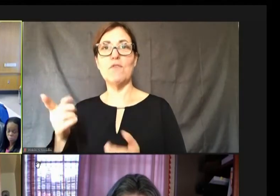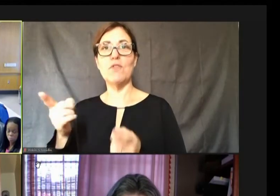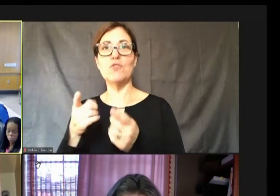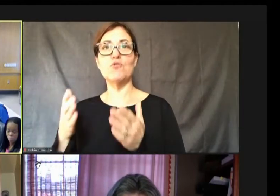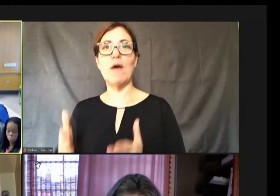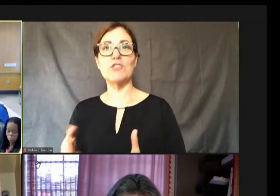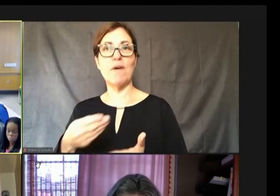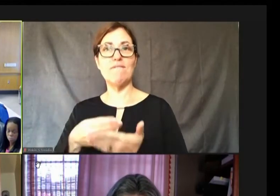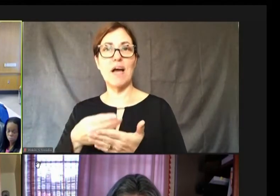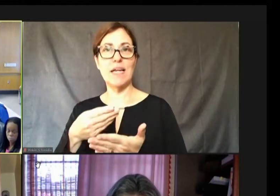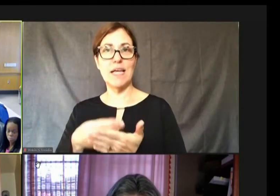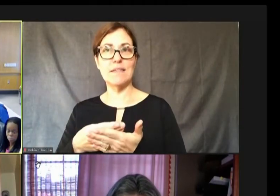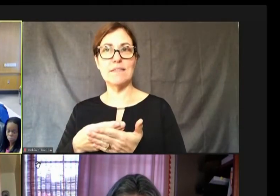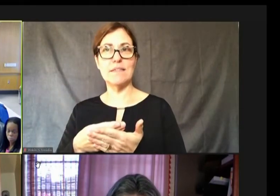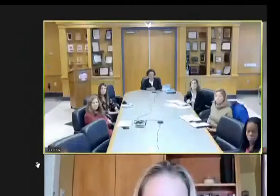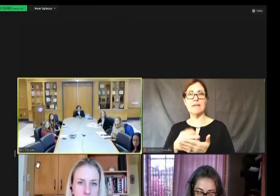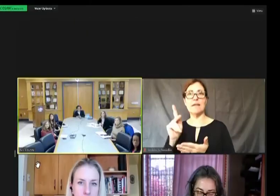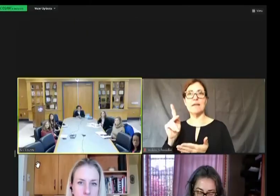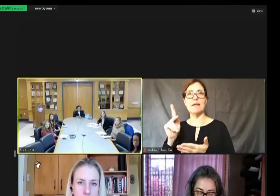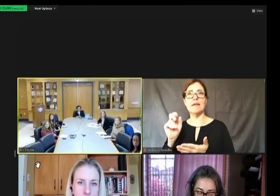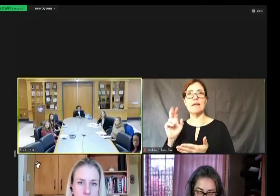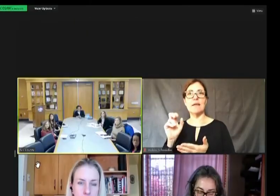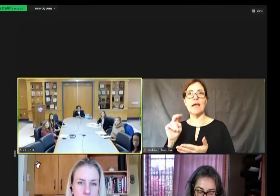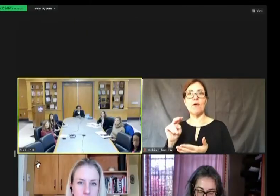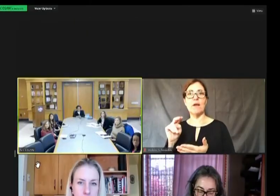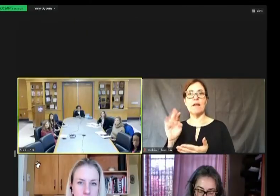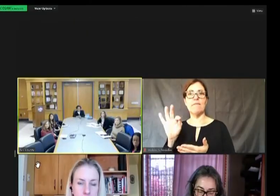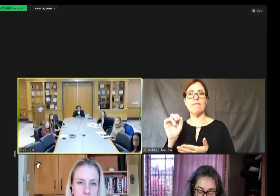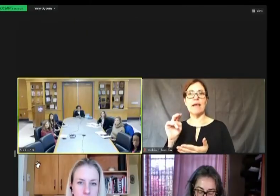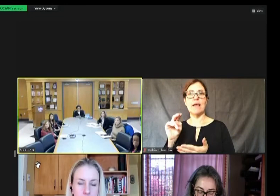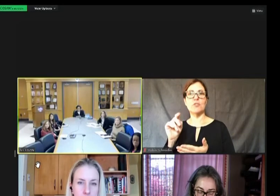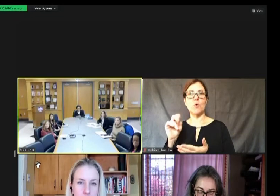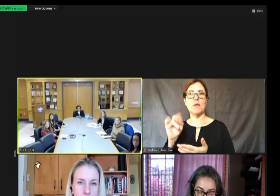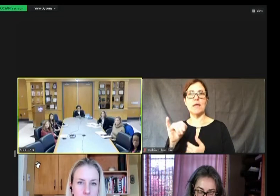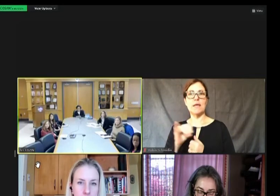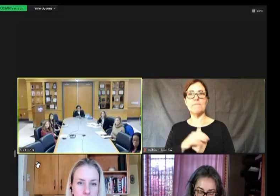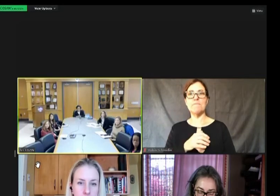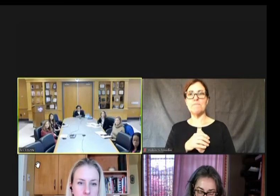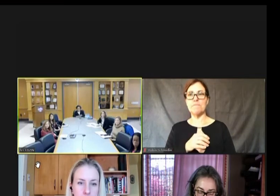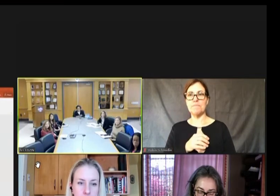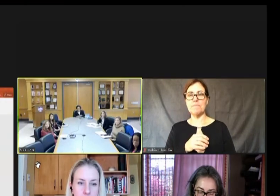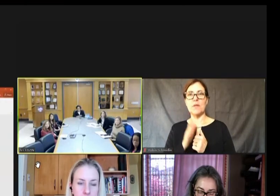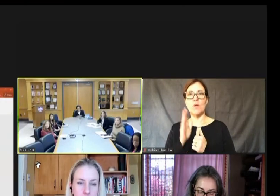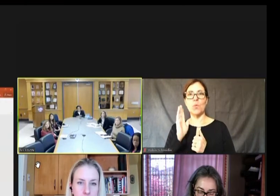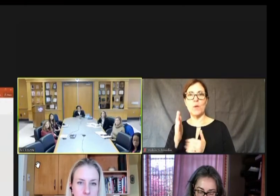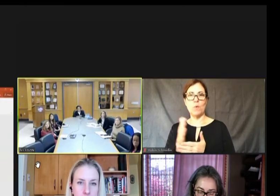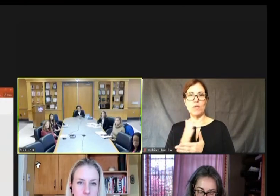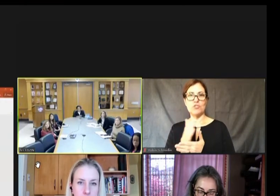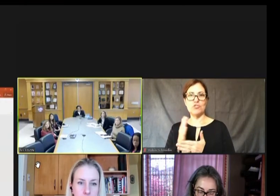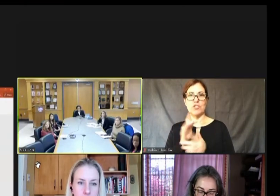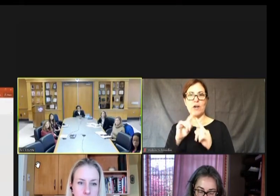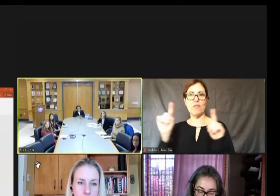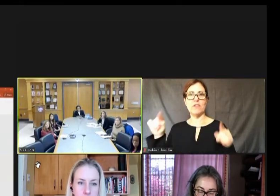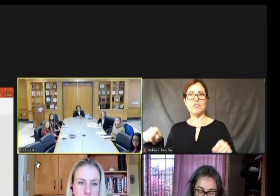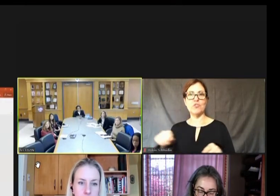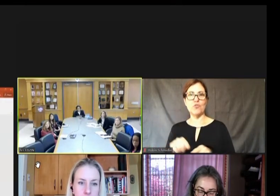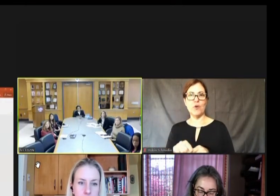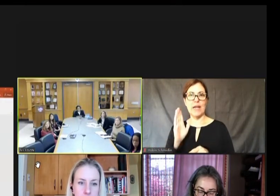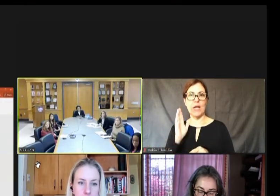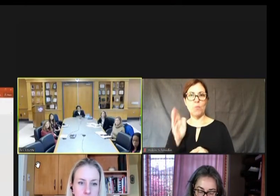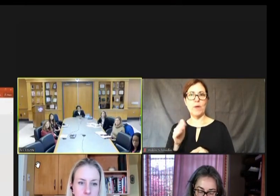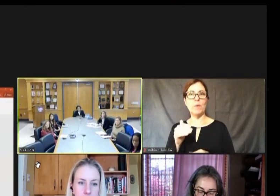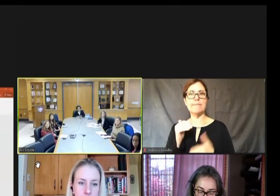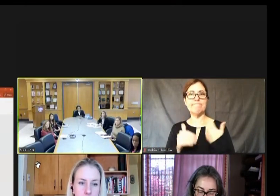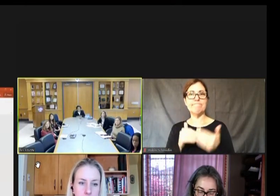Finance, Karen Fantoni. We will share screen and walk you through what we are proposing